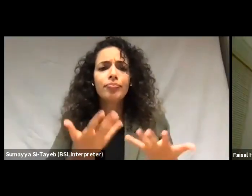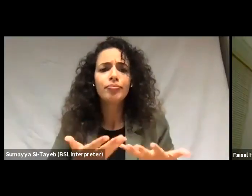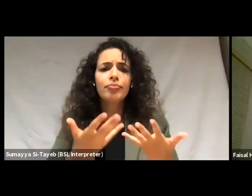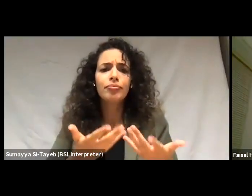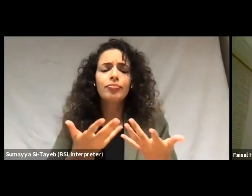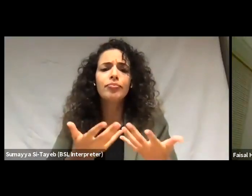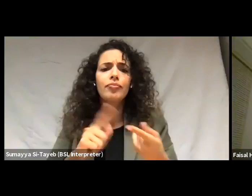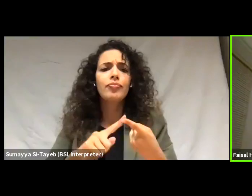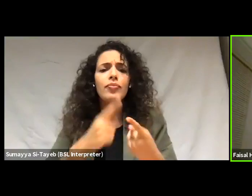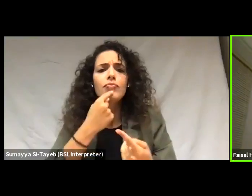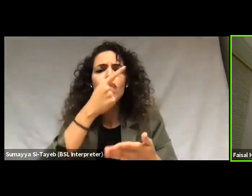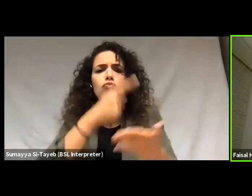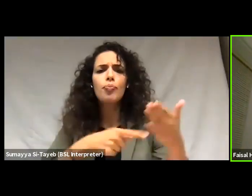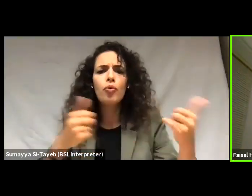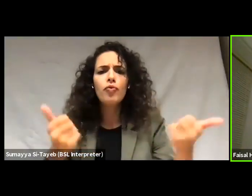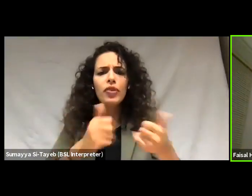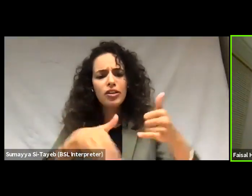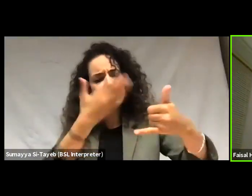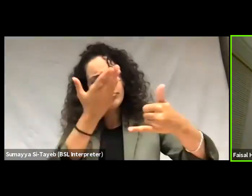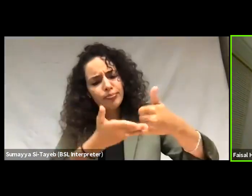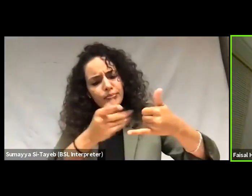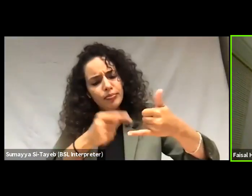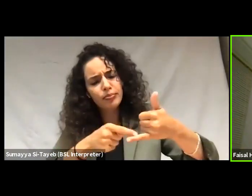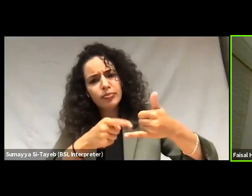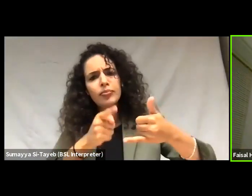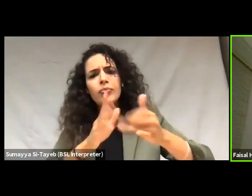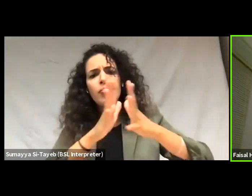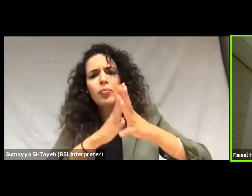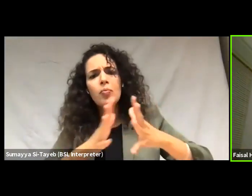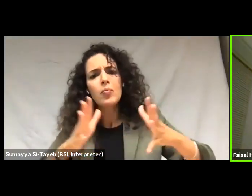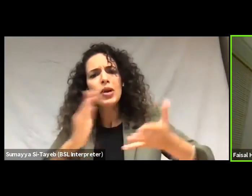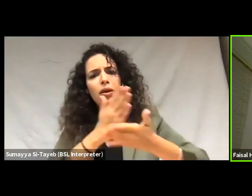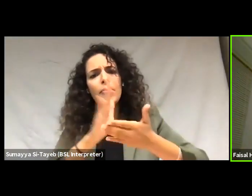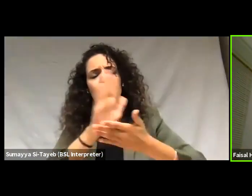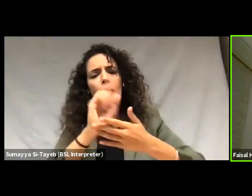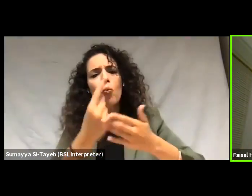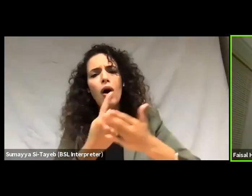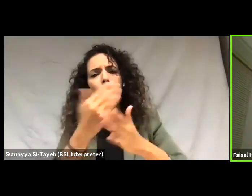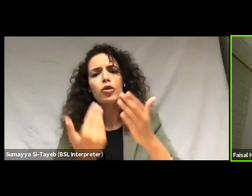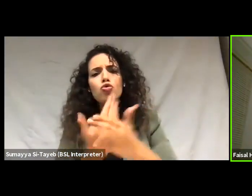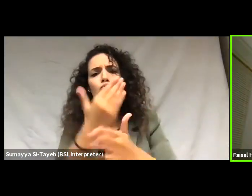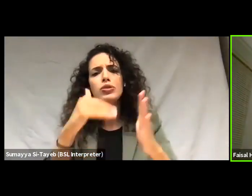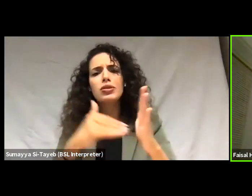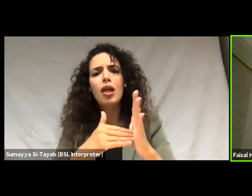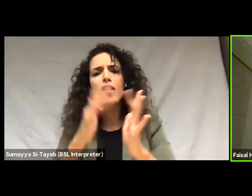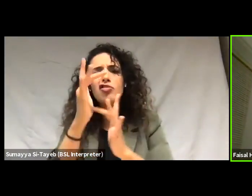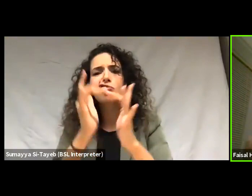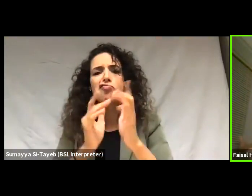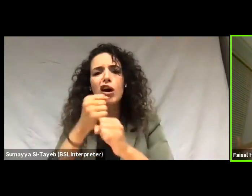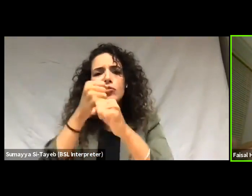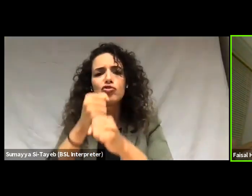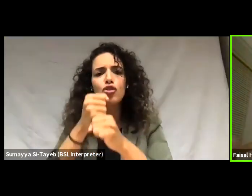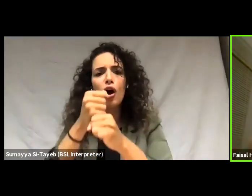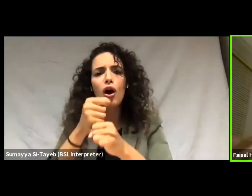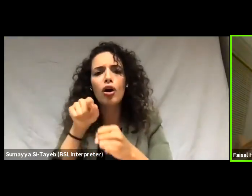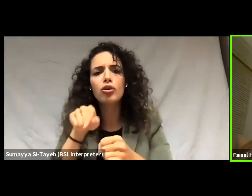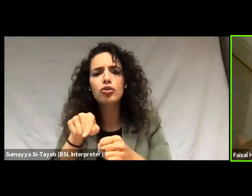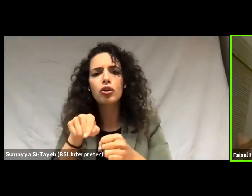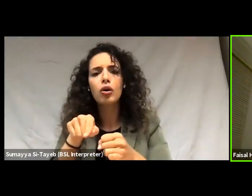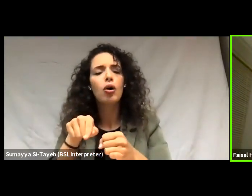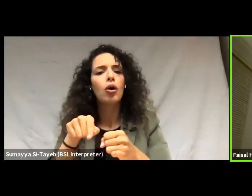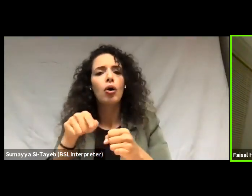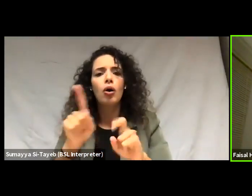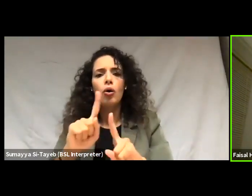finishes off with a big section on what happened in Christchurch and how that was a major wake-up call for